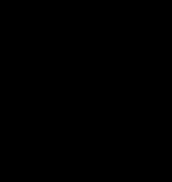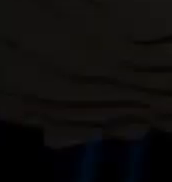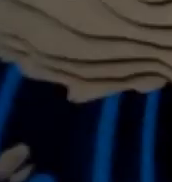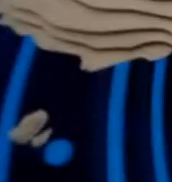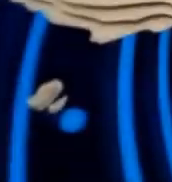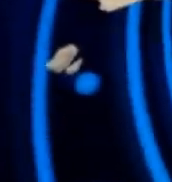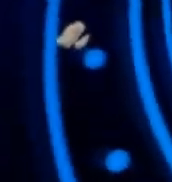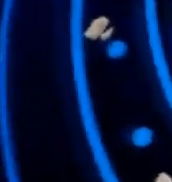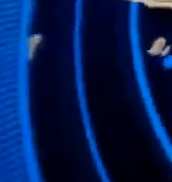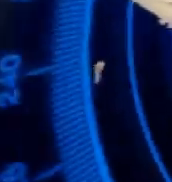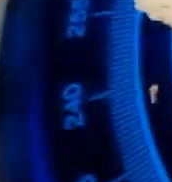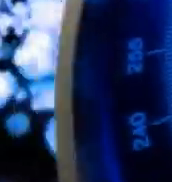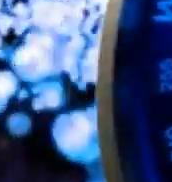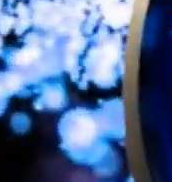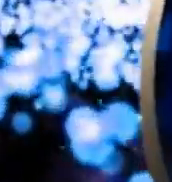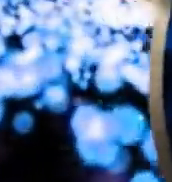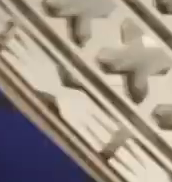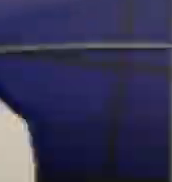ibiti.